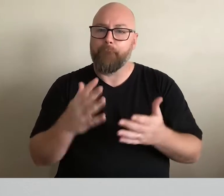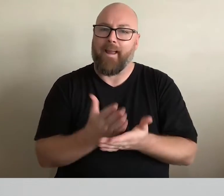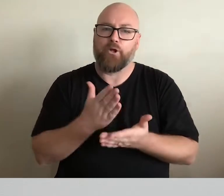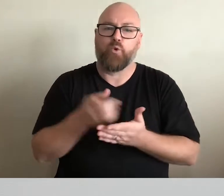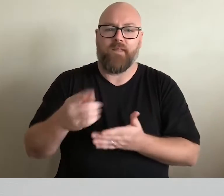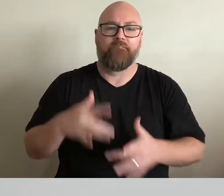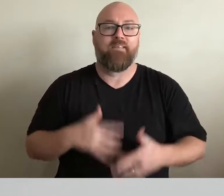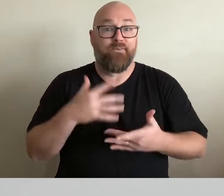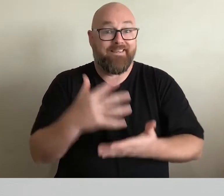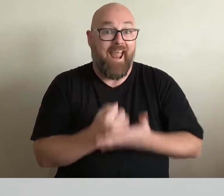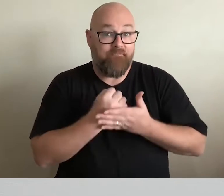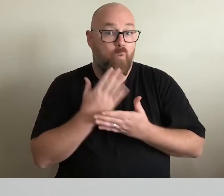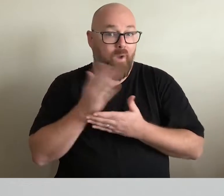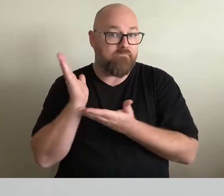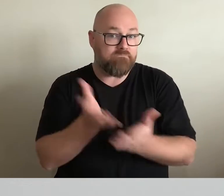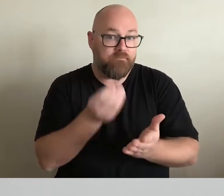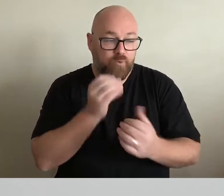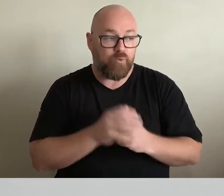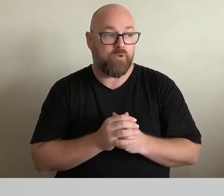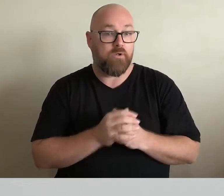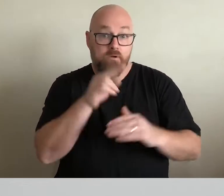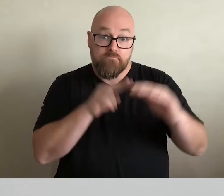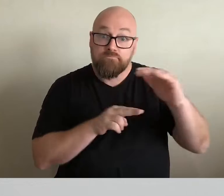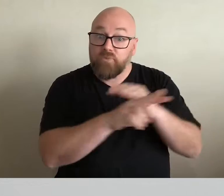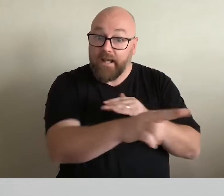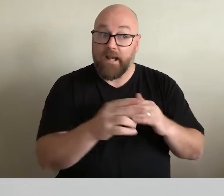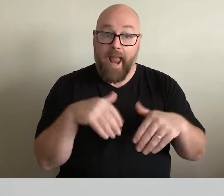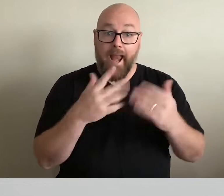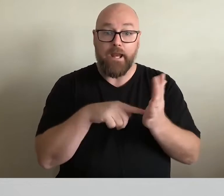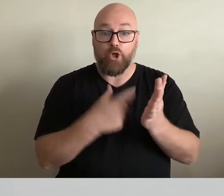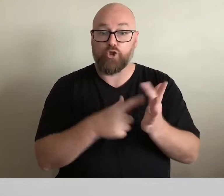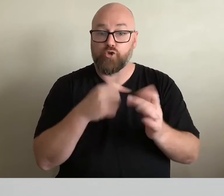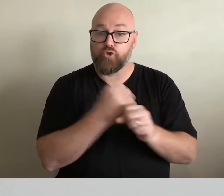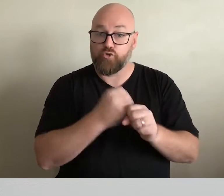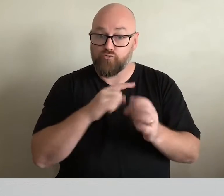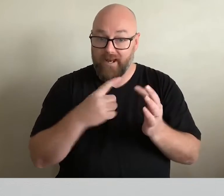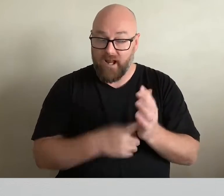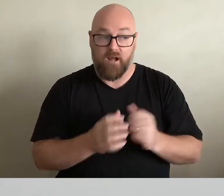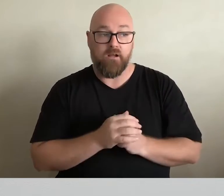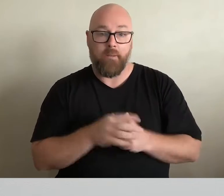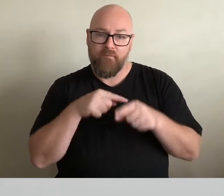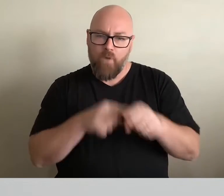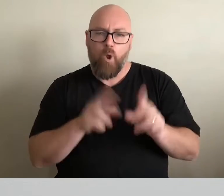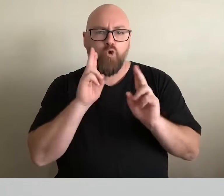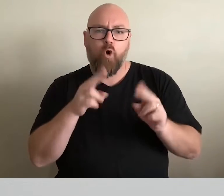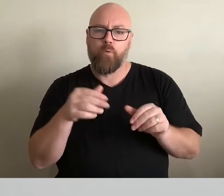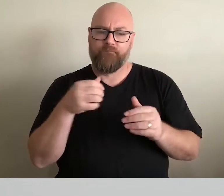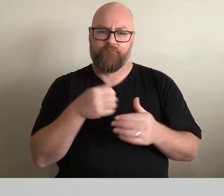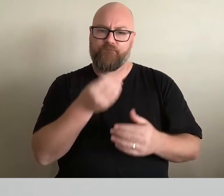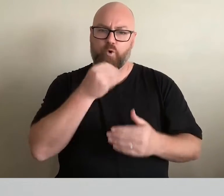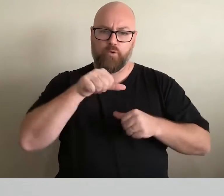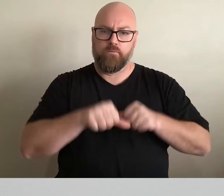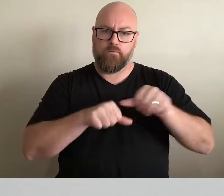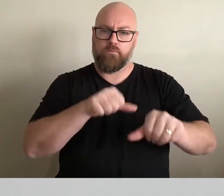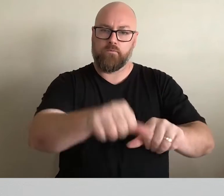around food and meals, anticipating potential triggers, trying to keep to a normal food routine where possible, and in